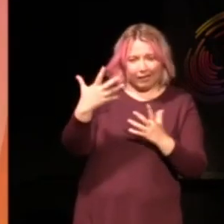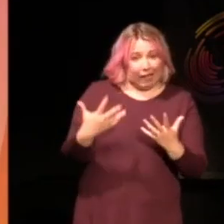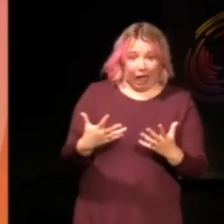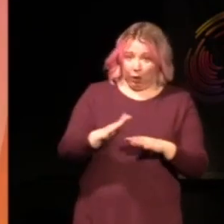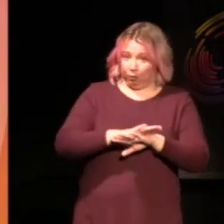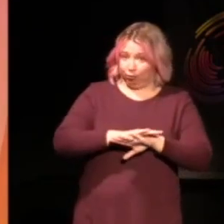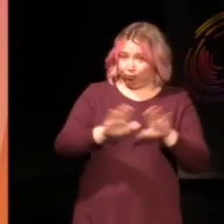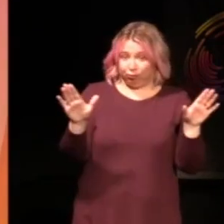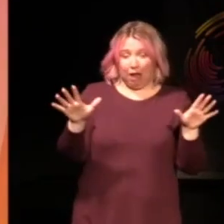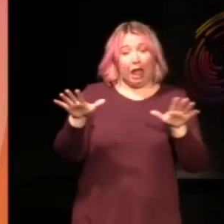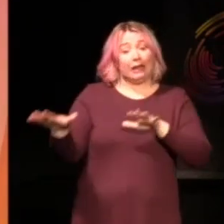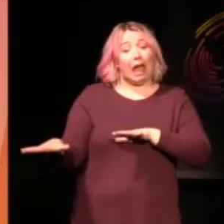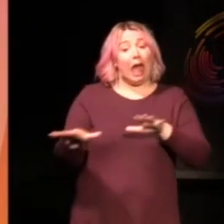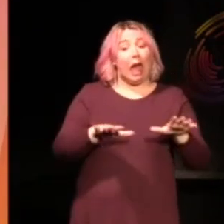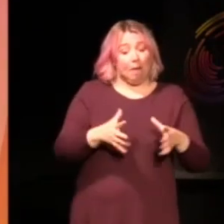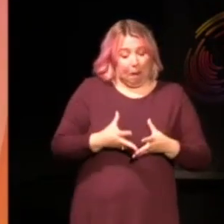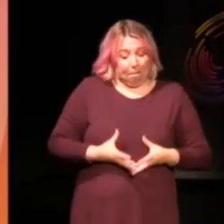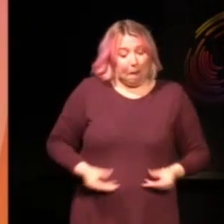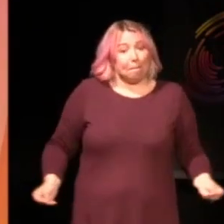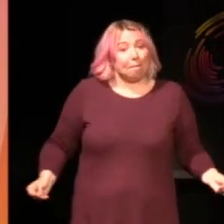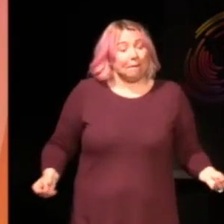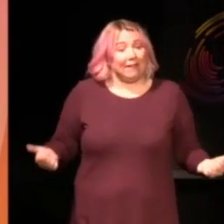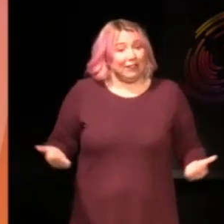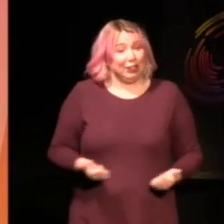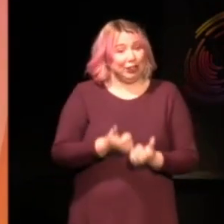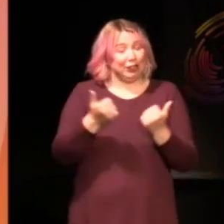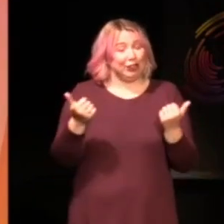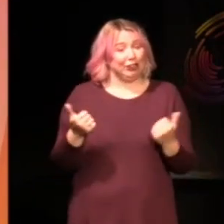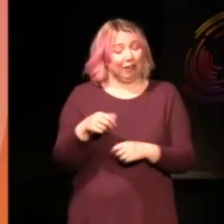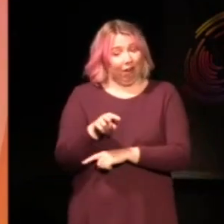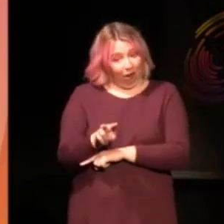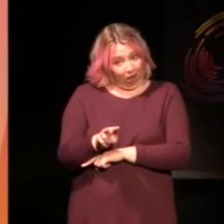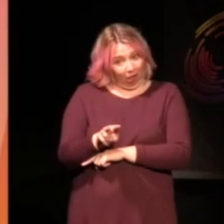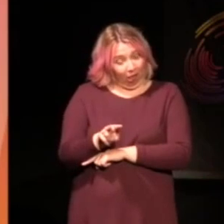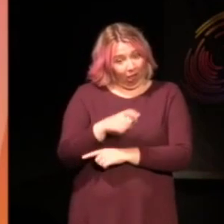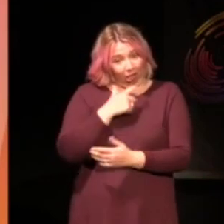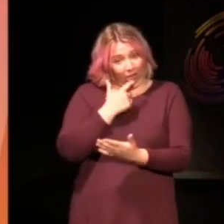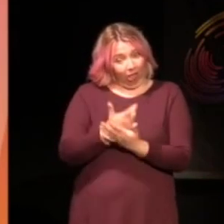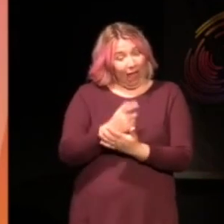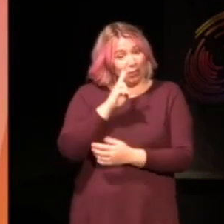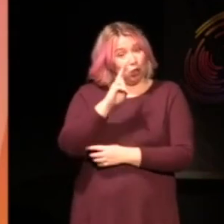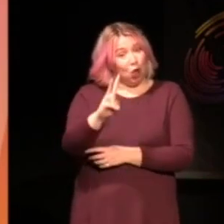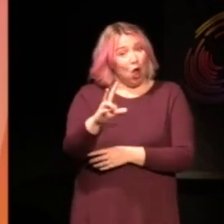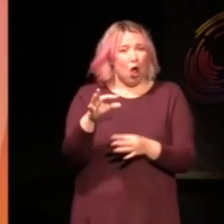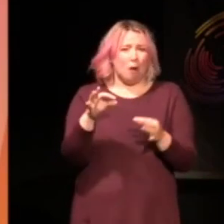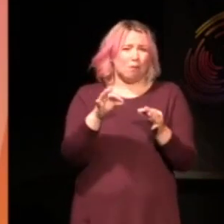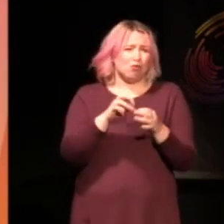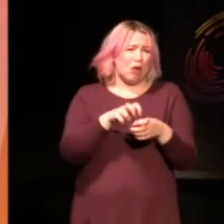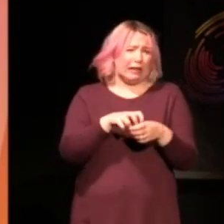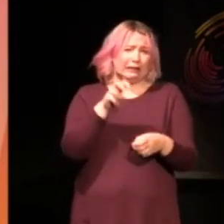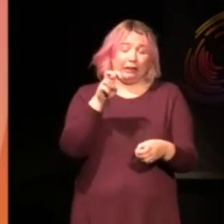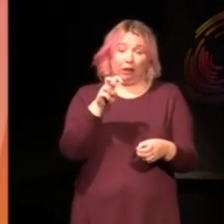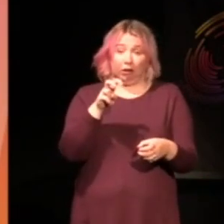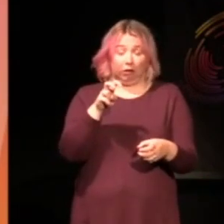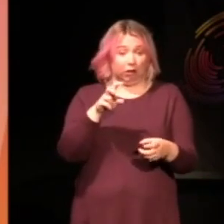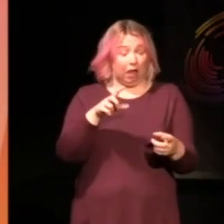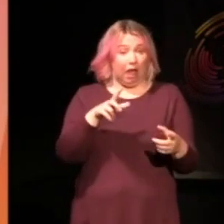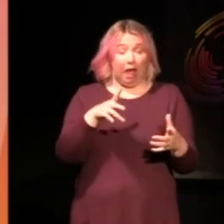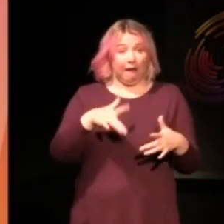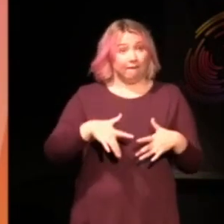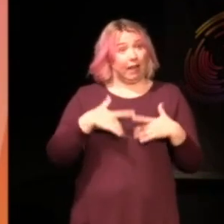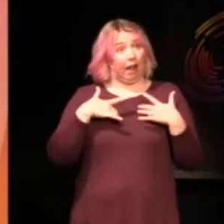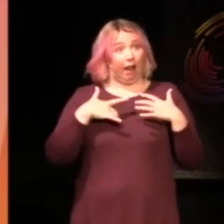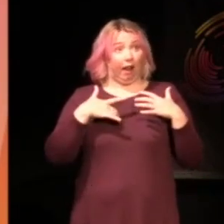has evaporated. And I've seen how Brexit saga, in a way, broke